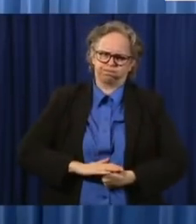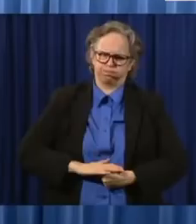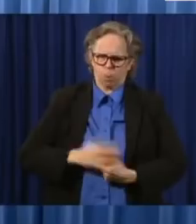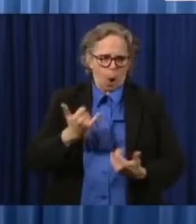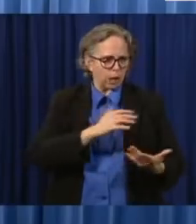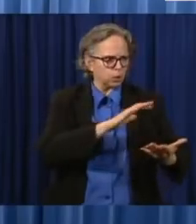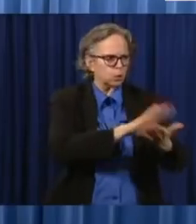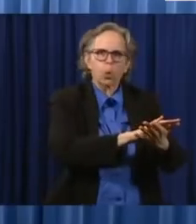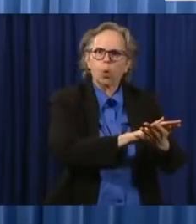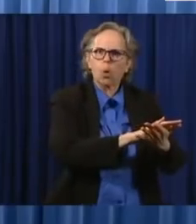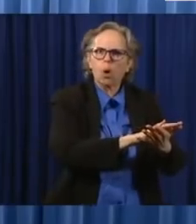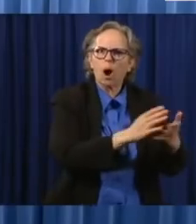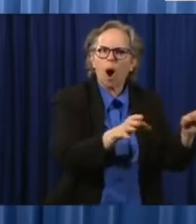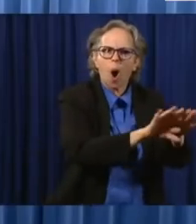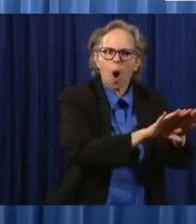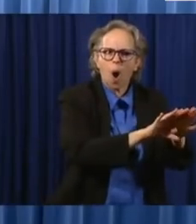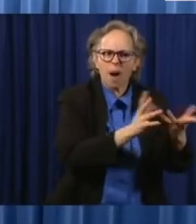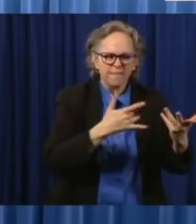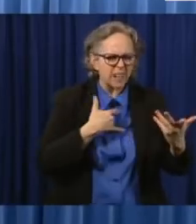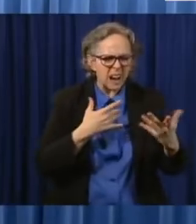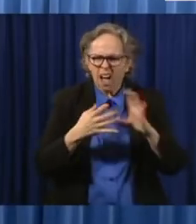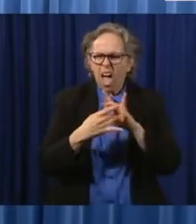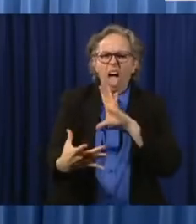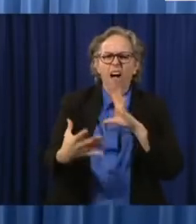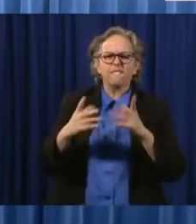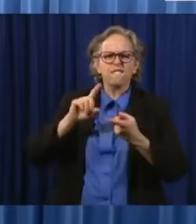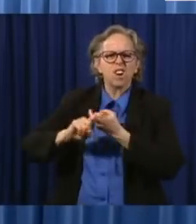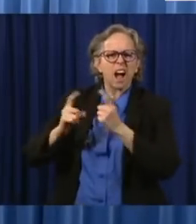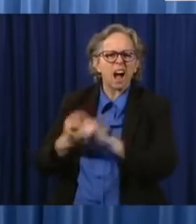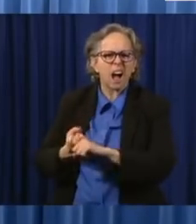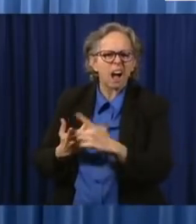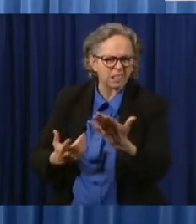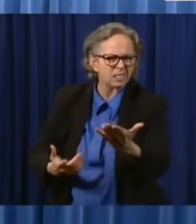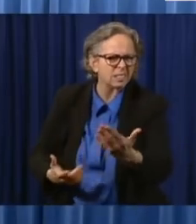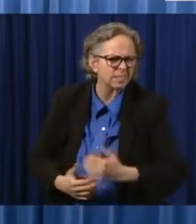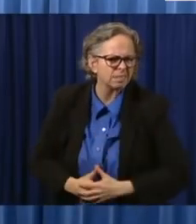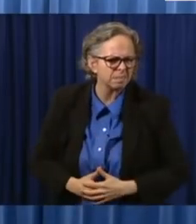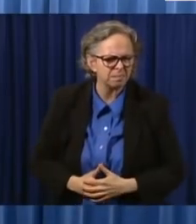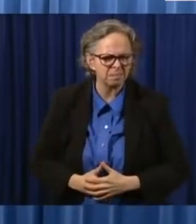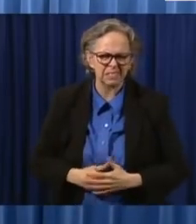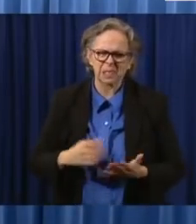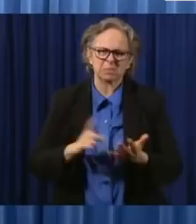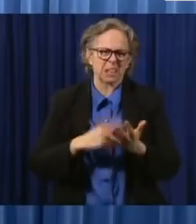physical separation from friends, in many cases, family hardships.